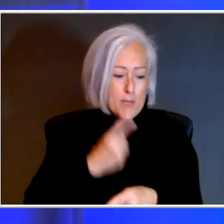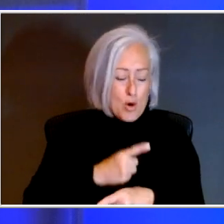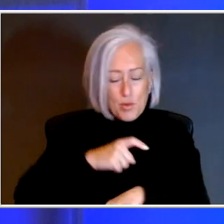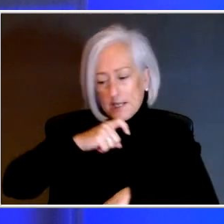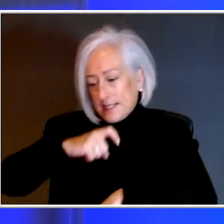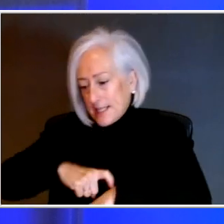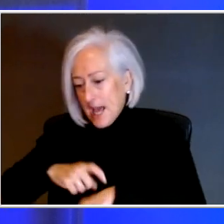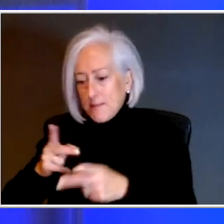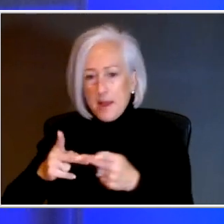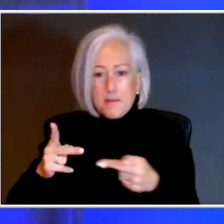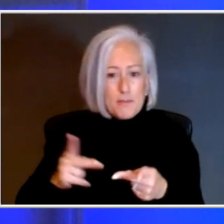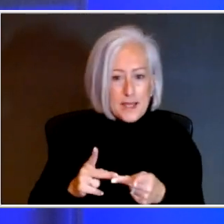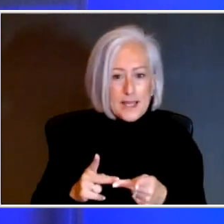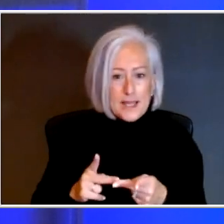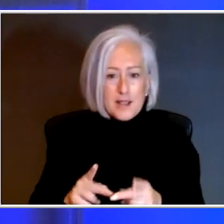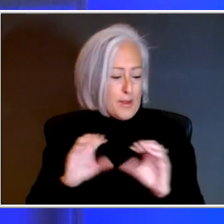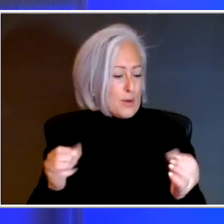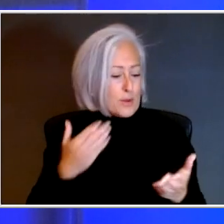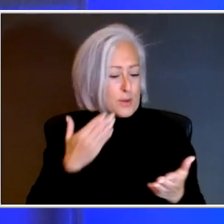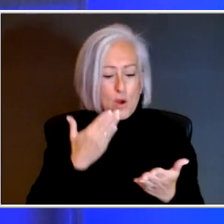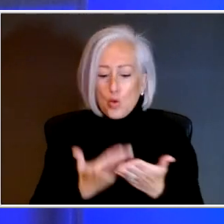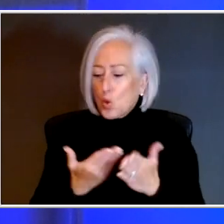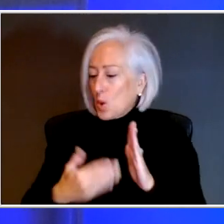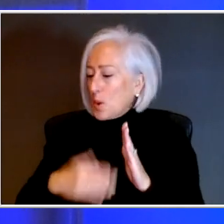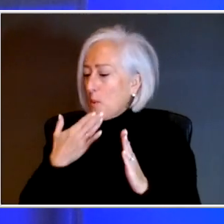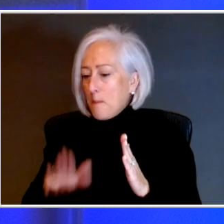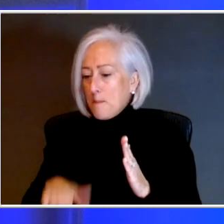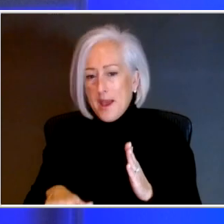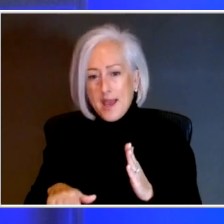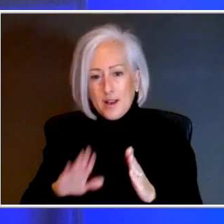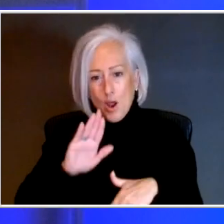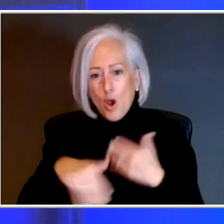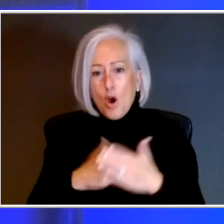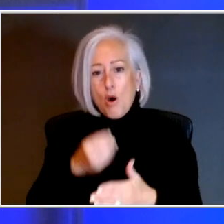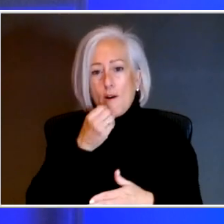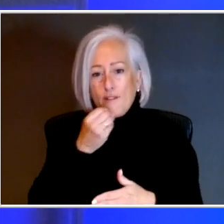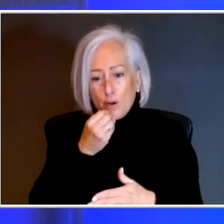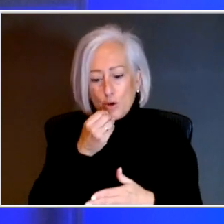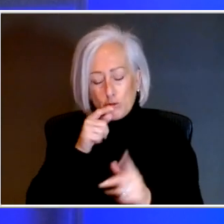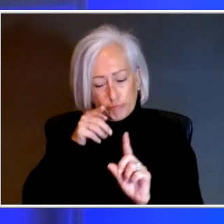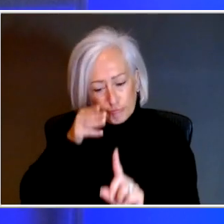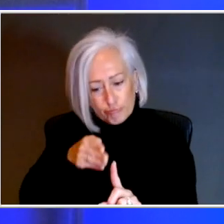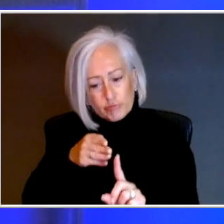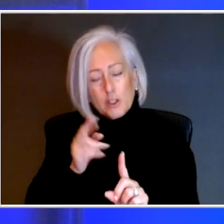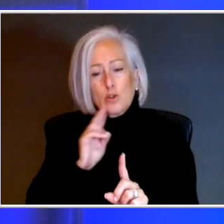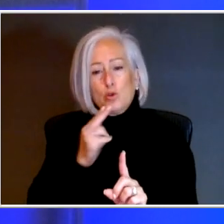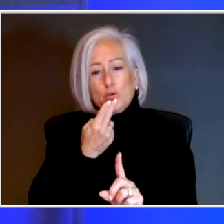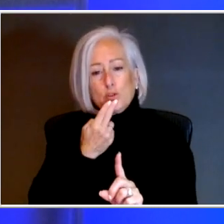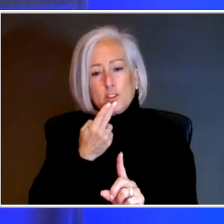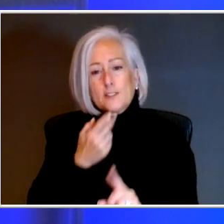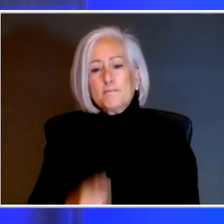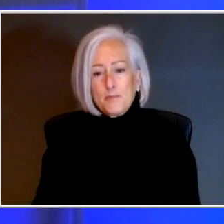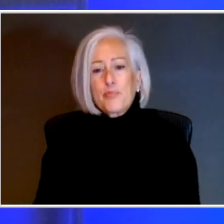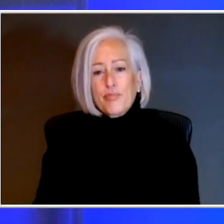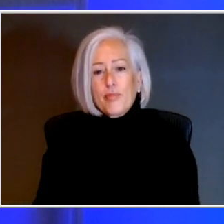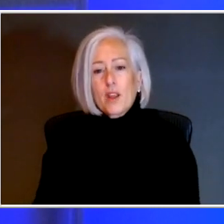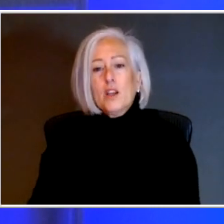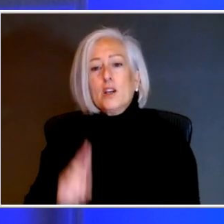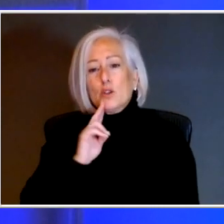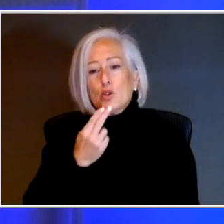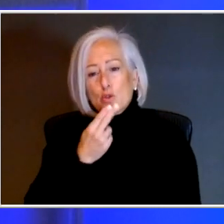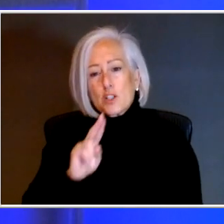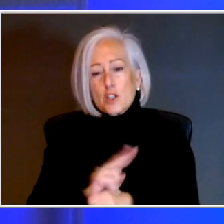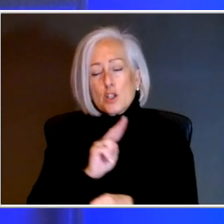good and bad. All foods fit, right? So, that's one thing we focus on. And then especially when nutrition is used as a